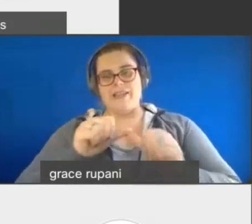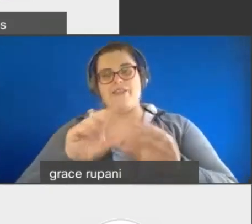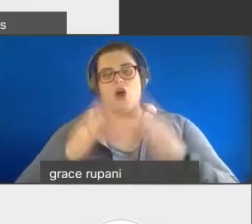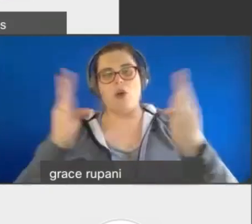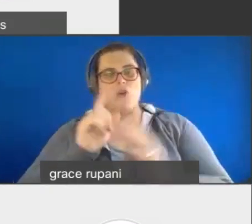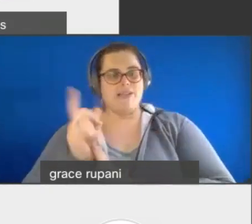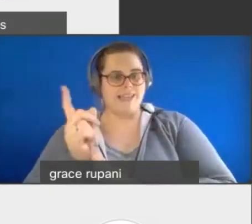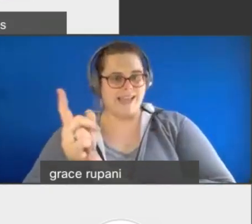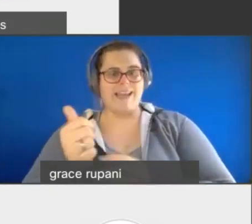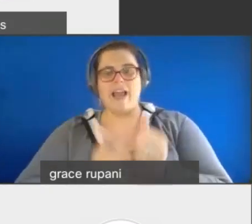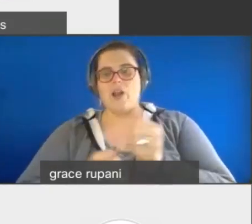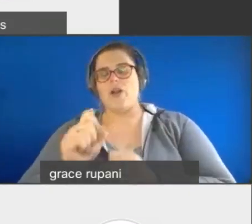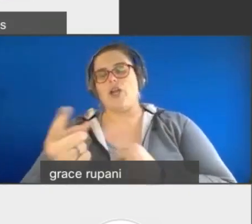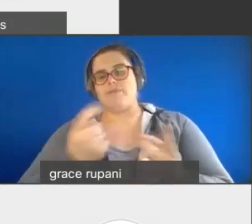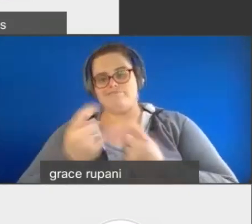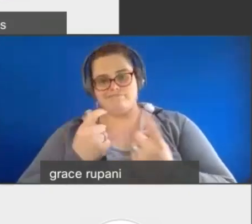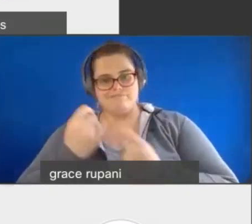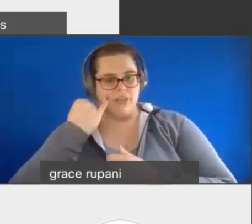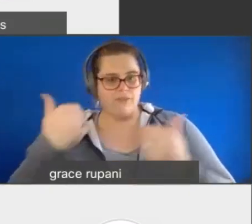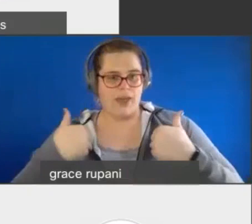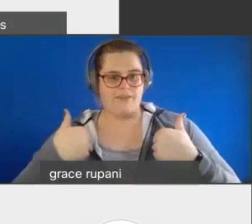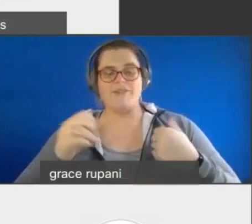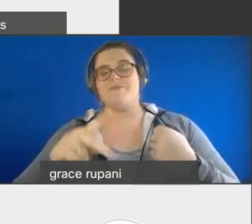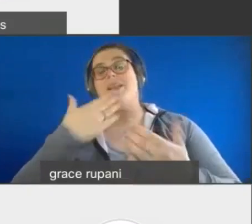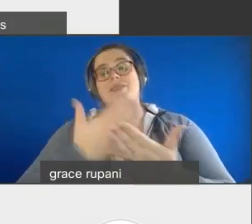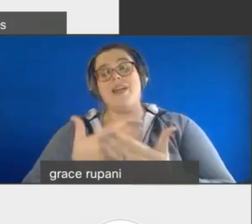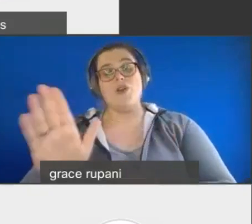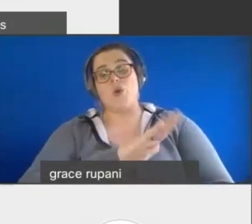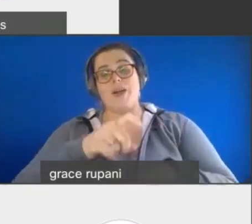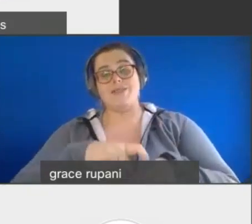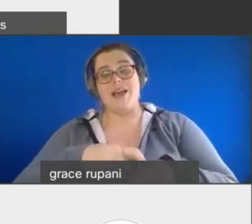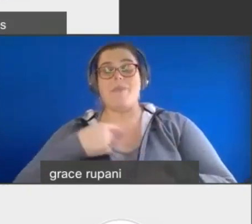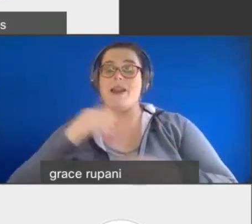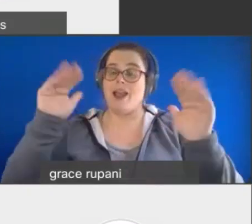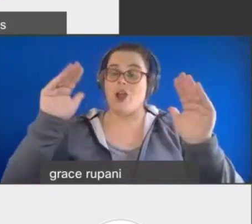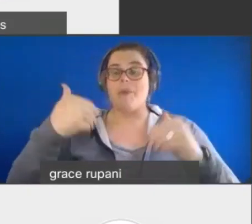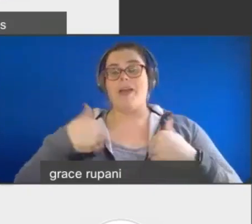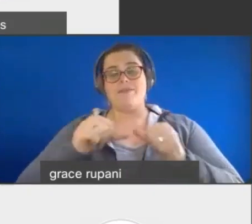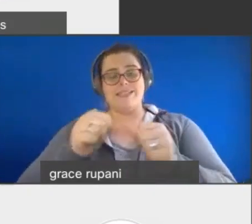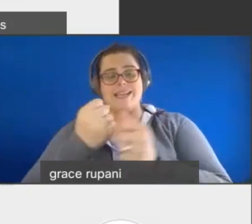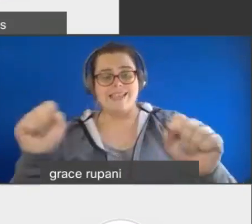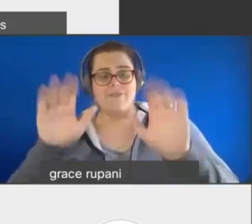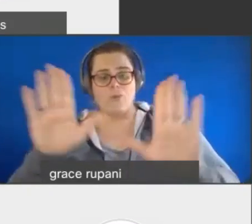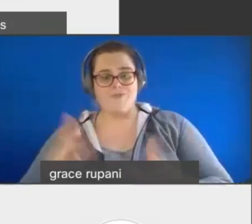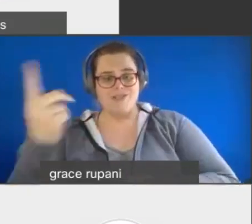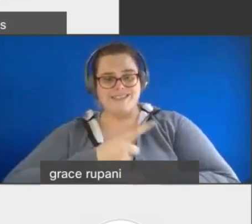could send me any questions they may have. Thank you everyone for your time, and I hope you all stay safe and have a great day.